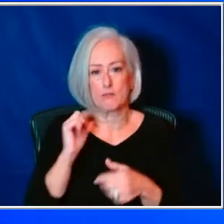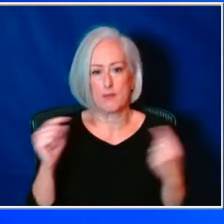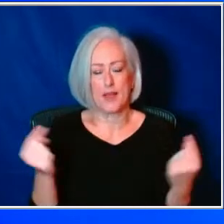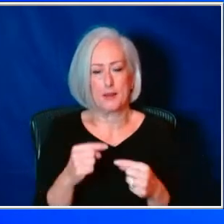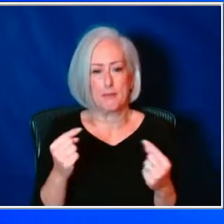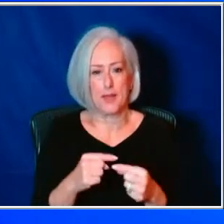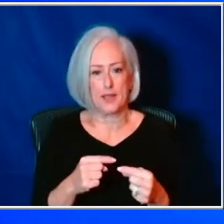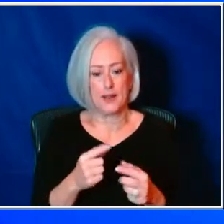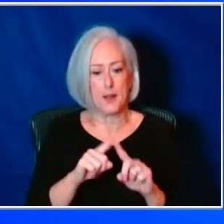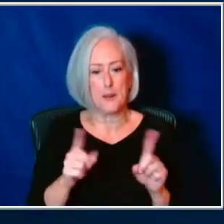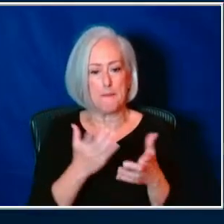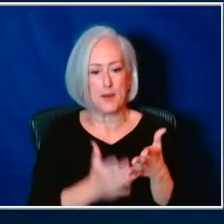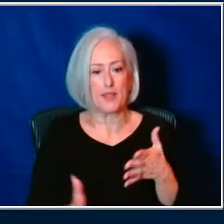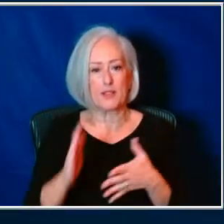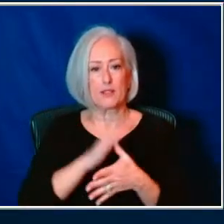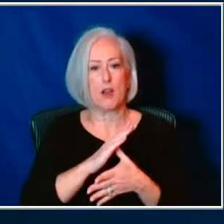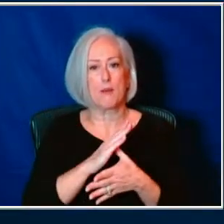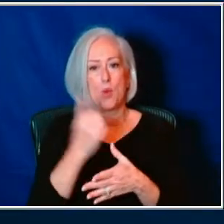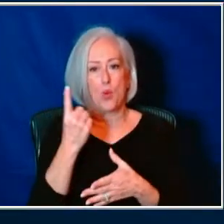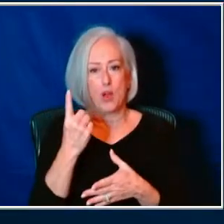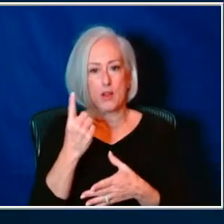a muscular strain.